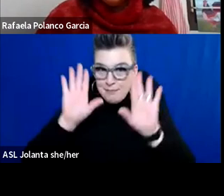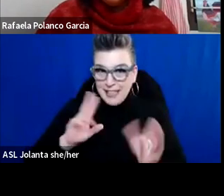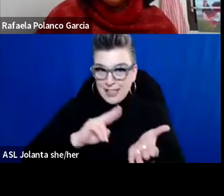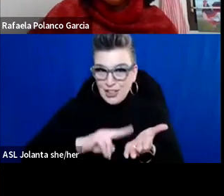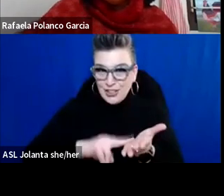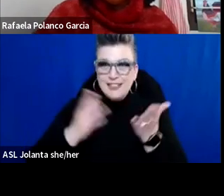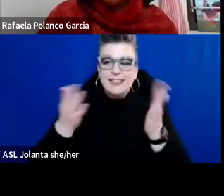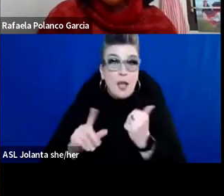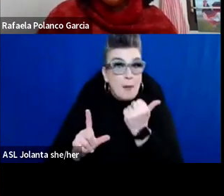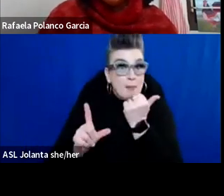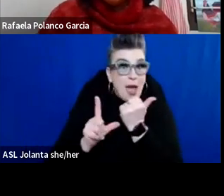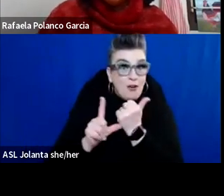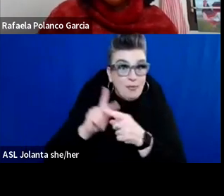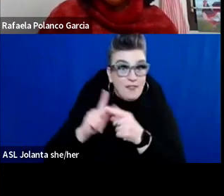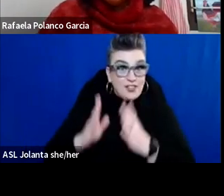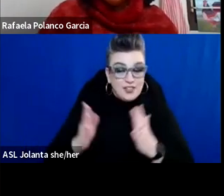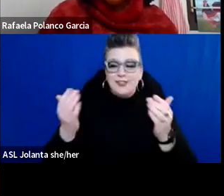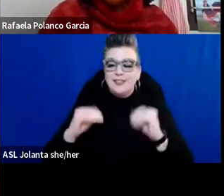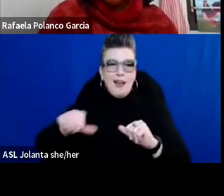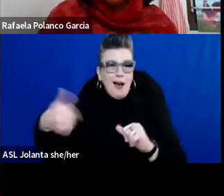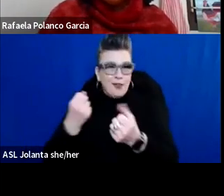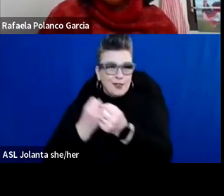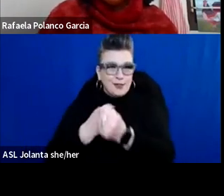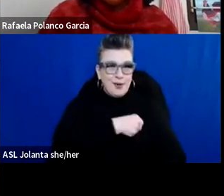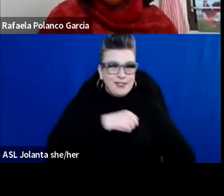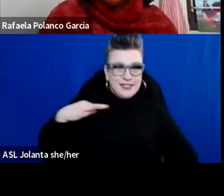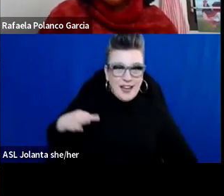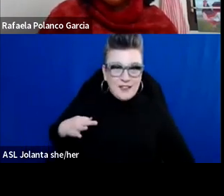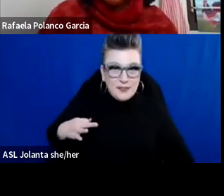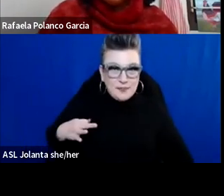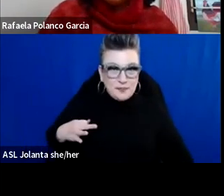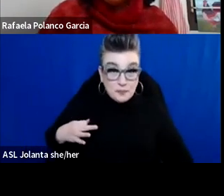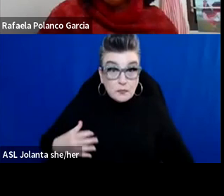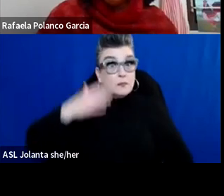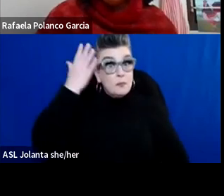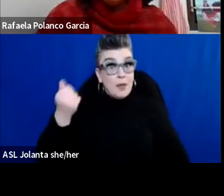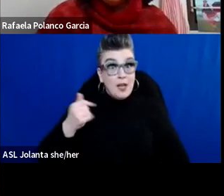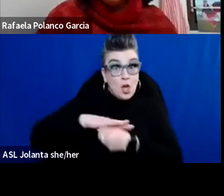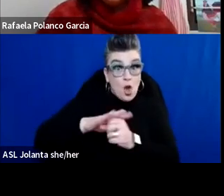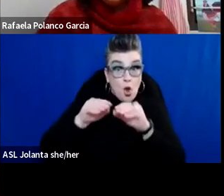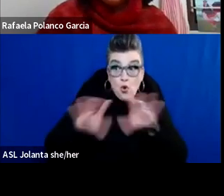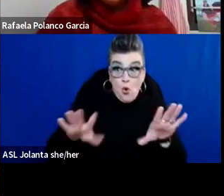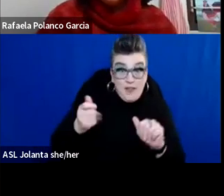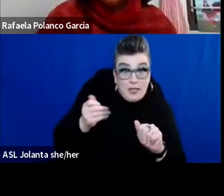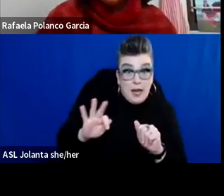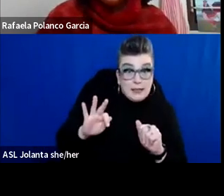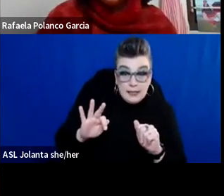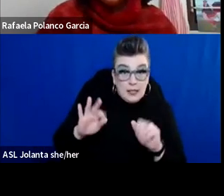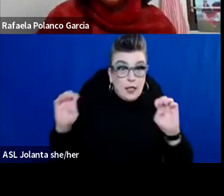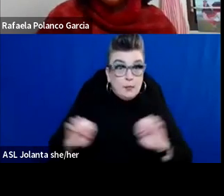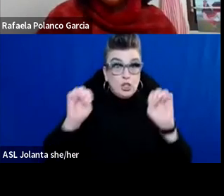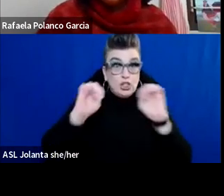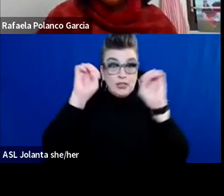paraprofessionals and other support staff because the kovid 19 pandemic emergency